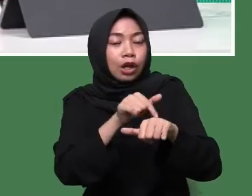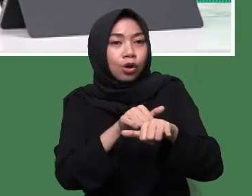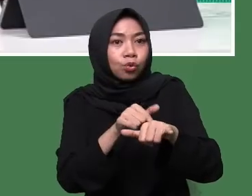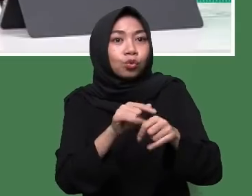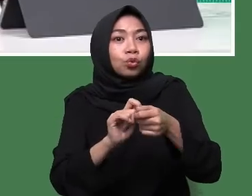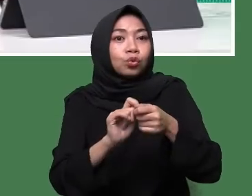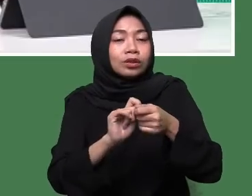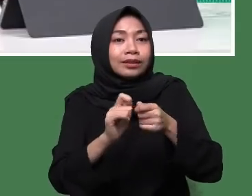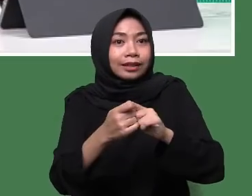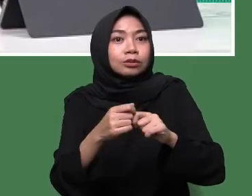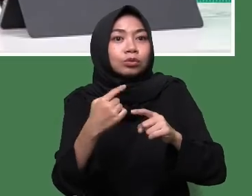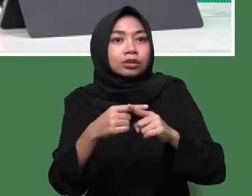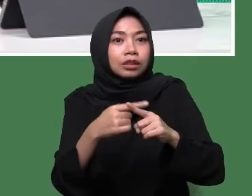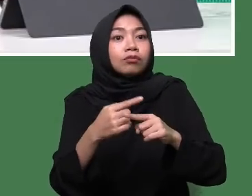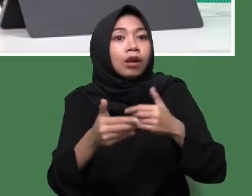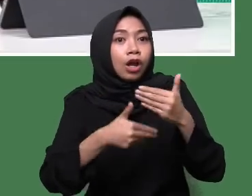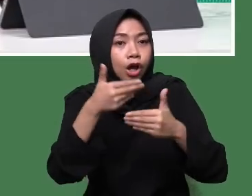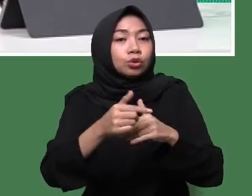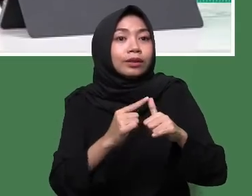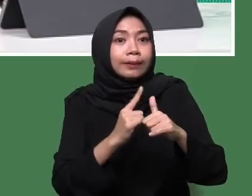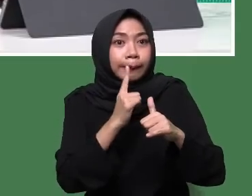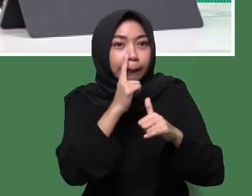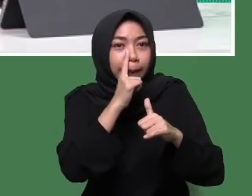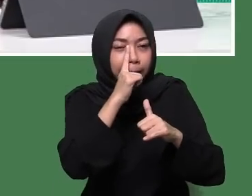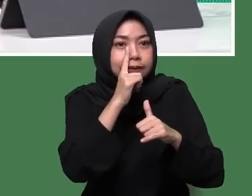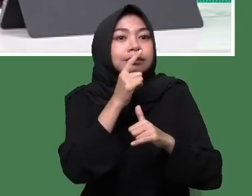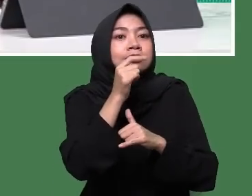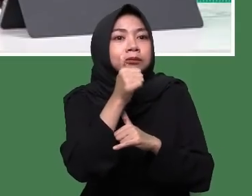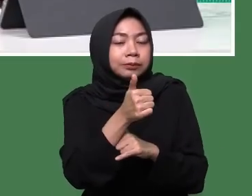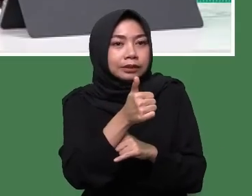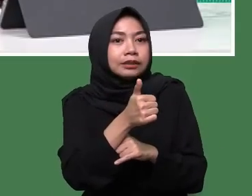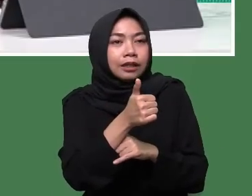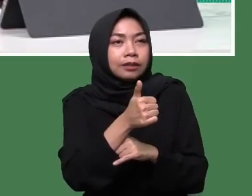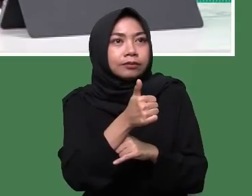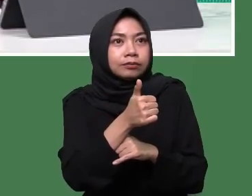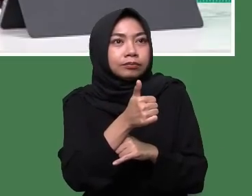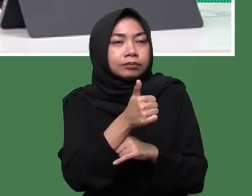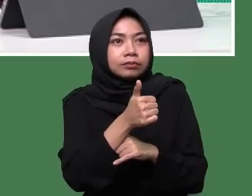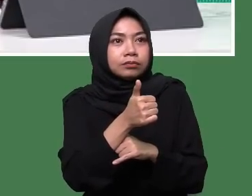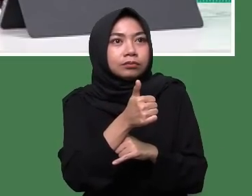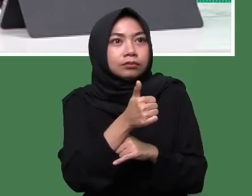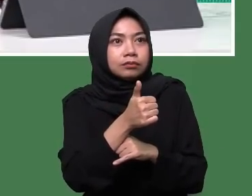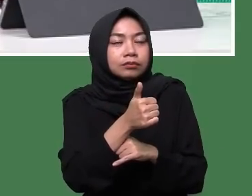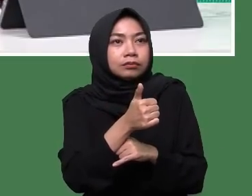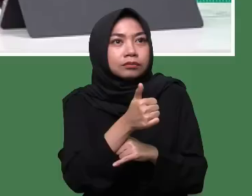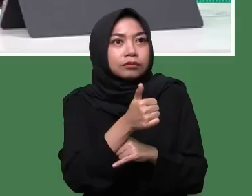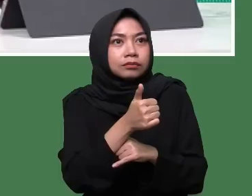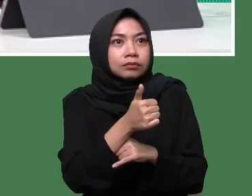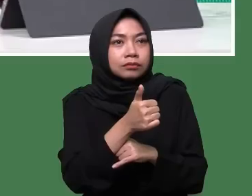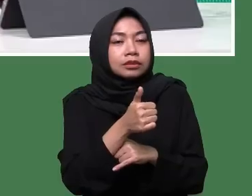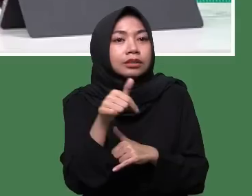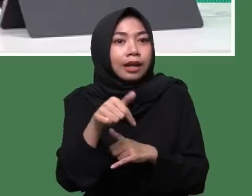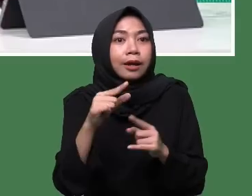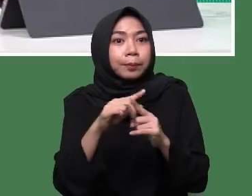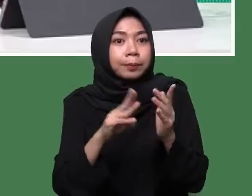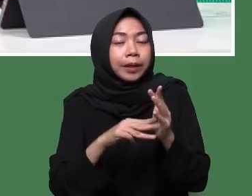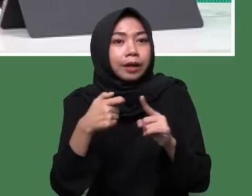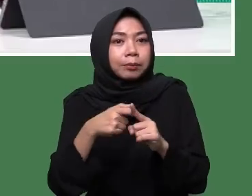available, we can have it. But for now, the price of the testing of FMD of